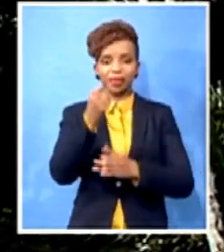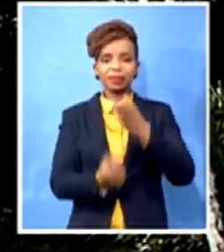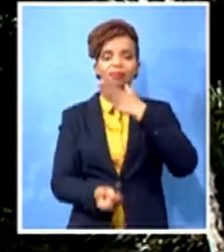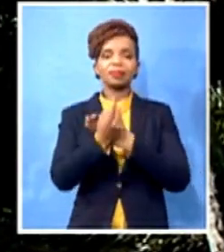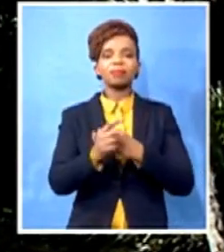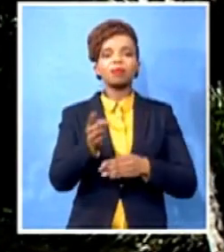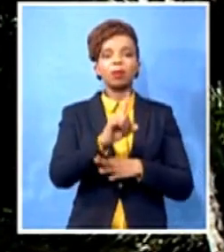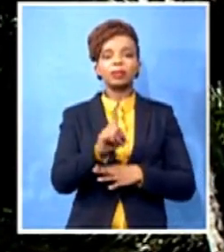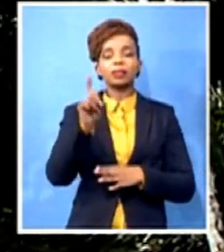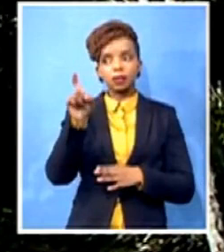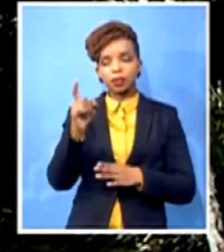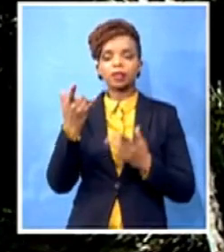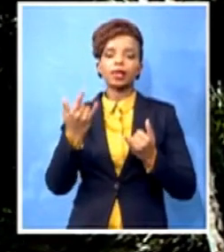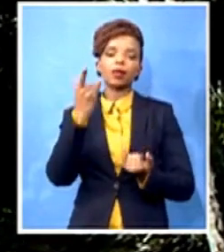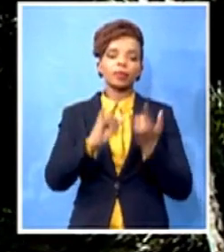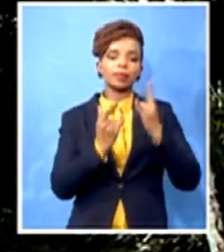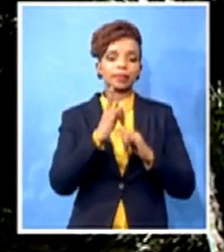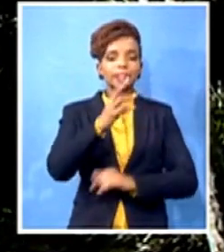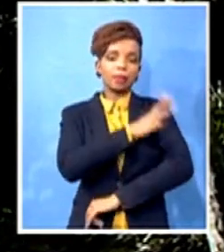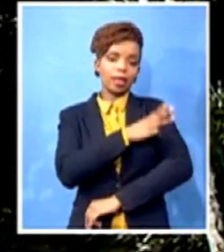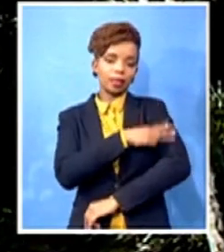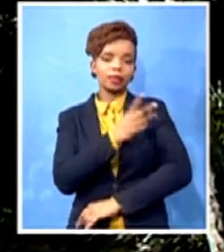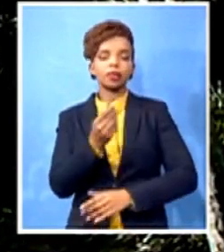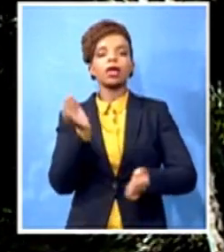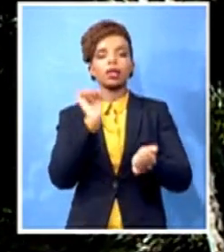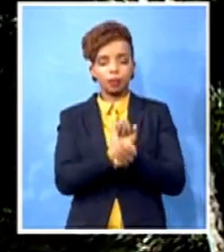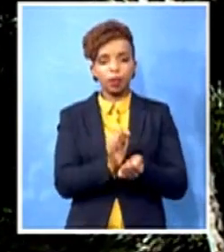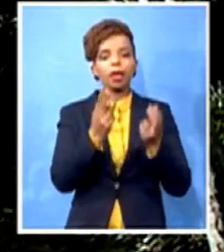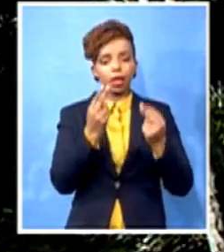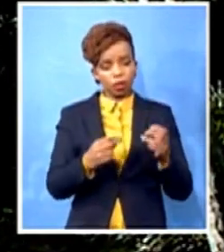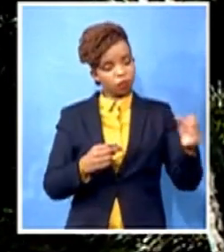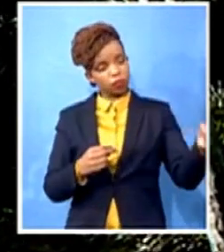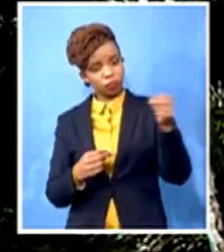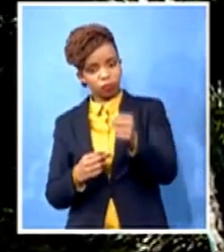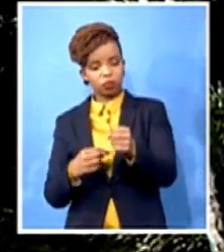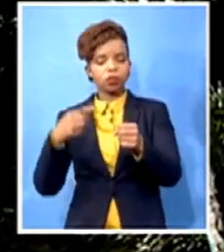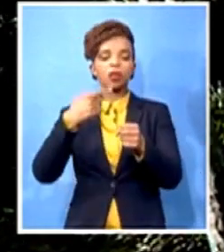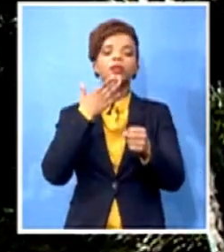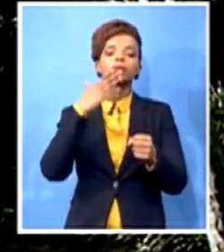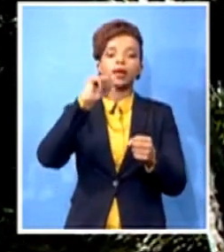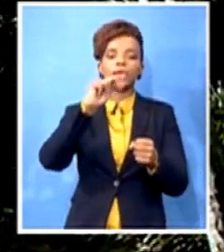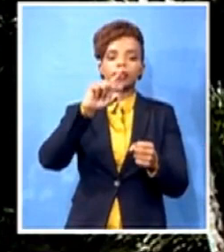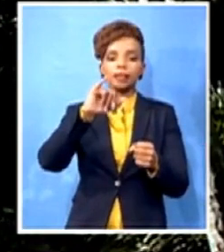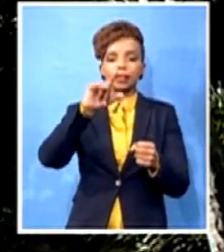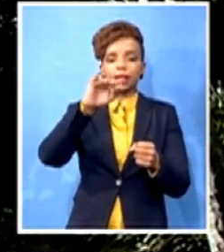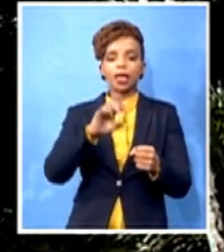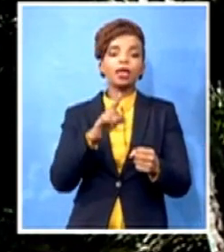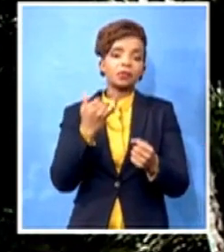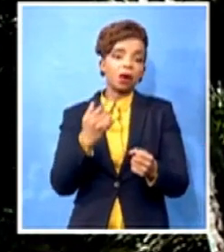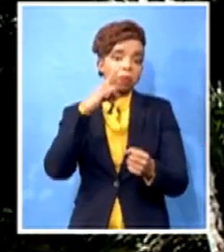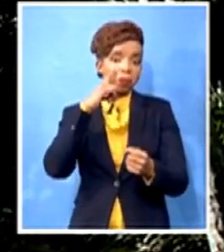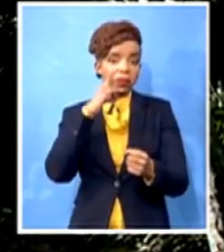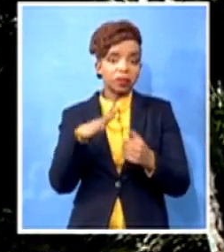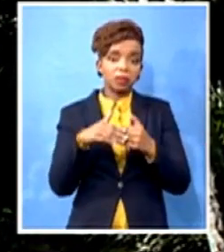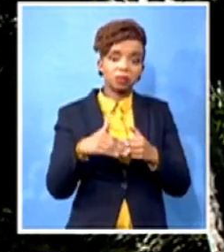arrested, a new one being appointed in the name of Mr. Anele Kaba, and we are yet to see, Blaine, whether the council is going to sit. The DA